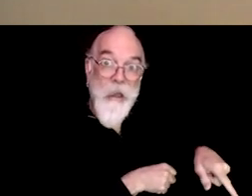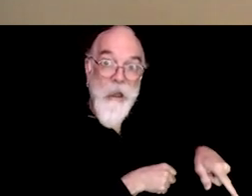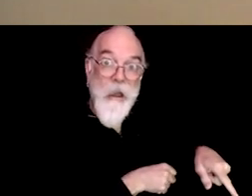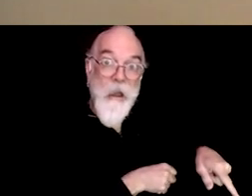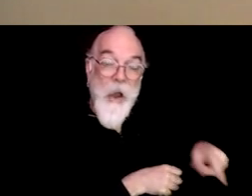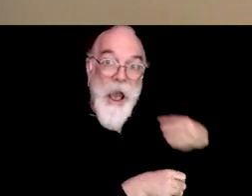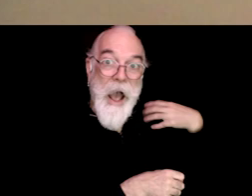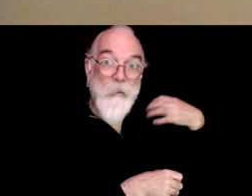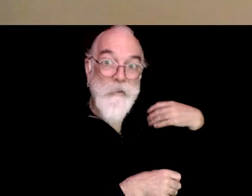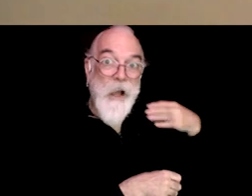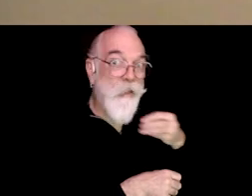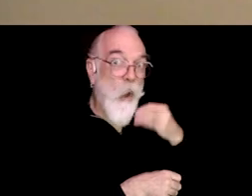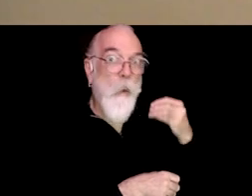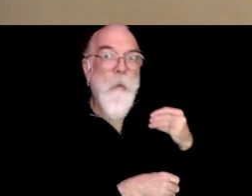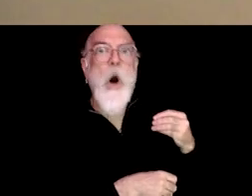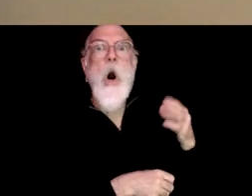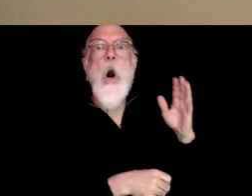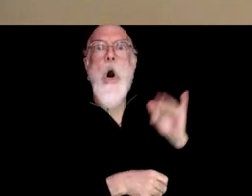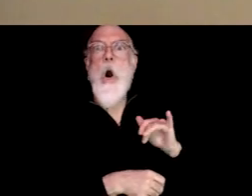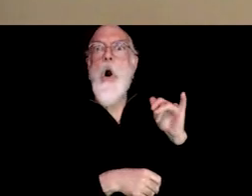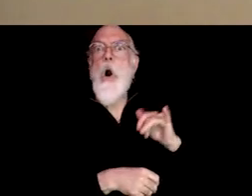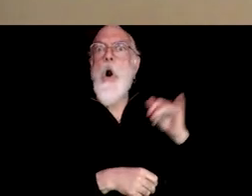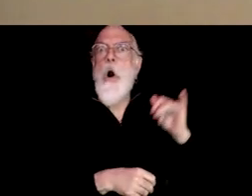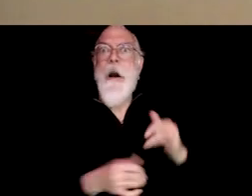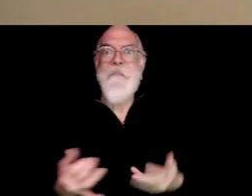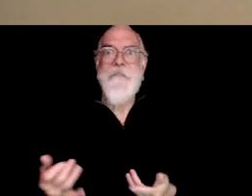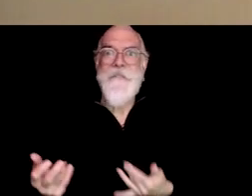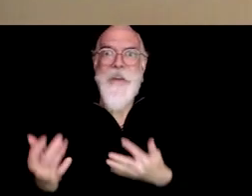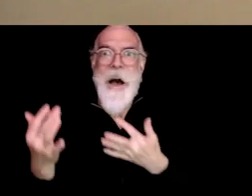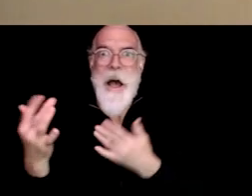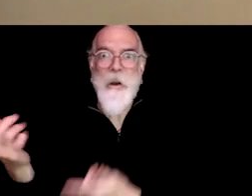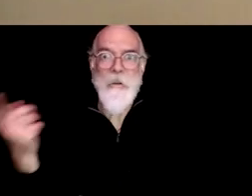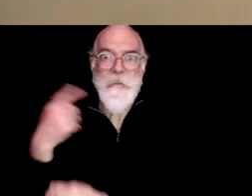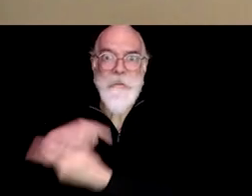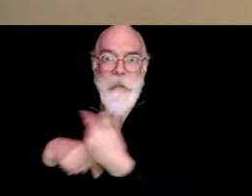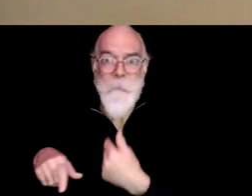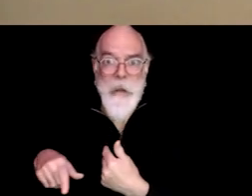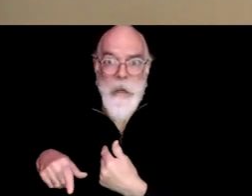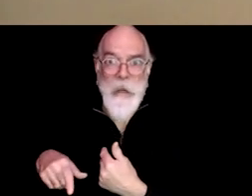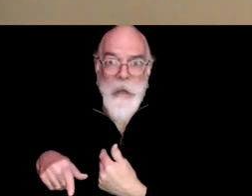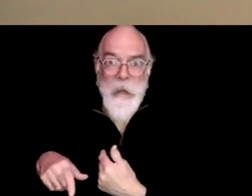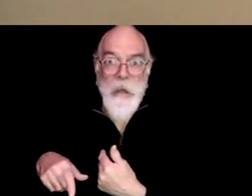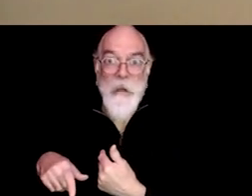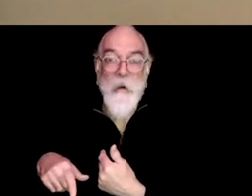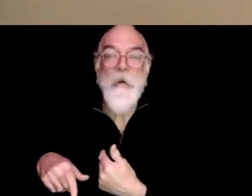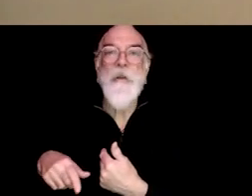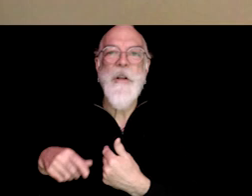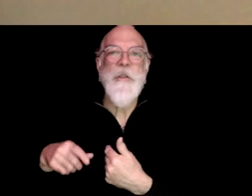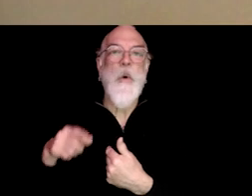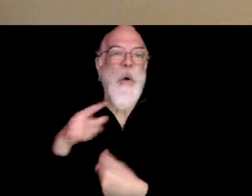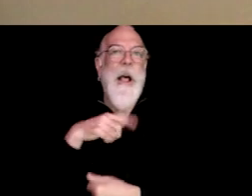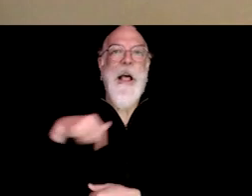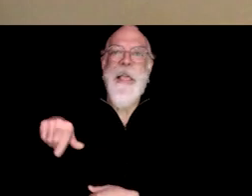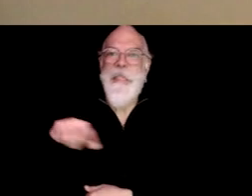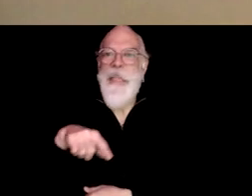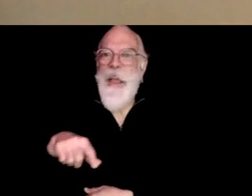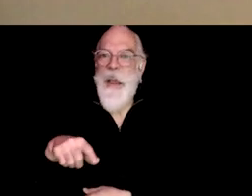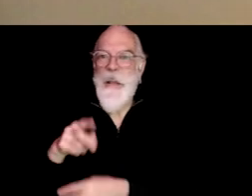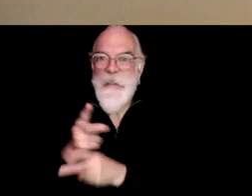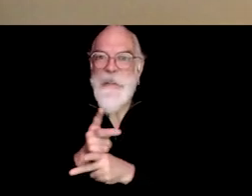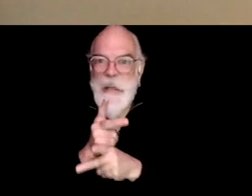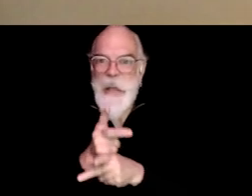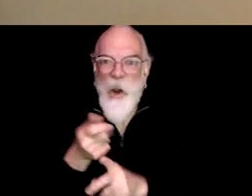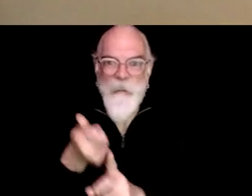ants' homes, they realize that a fire is going to be arriving. And so they can take care